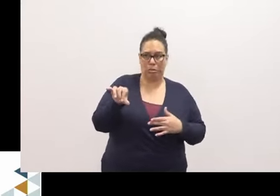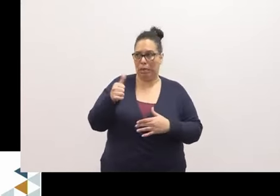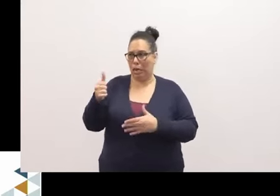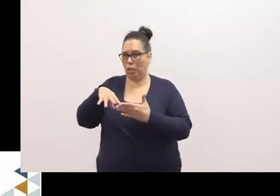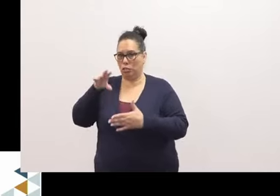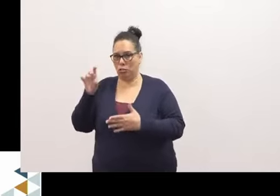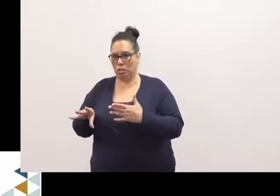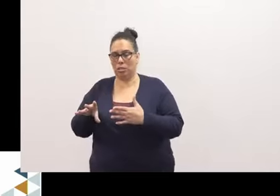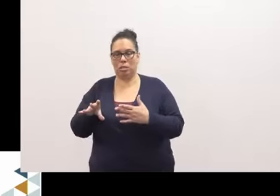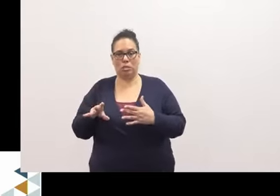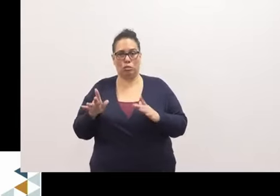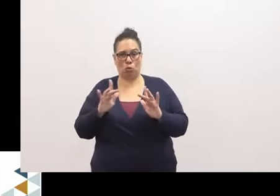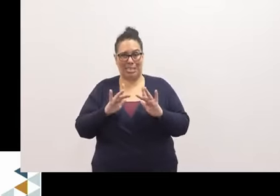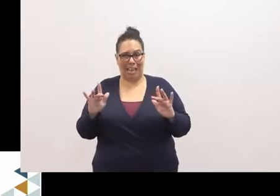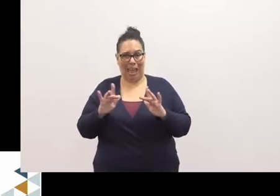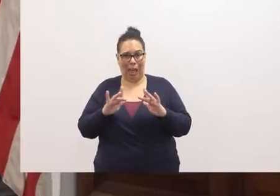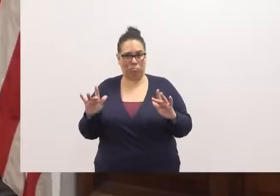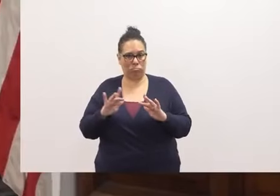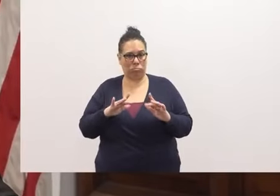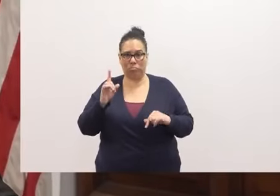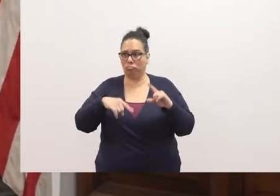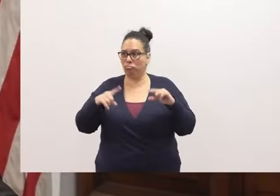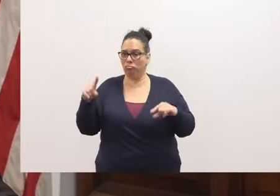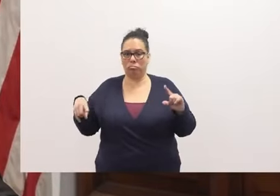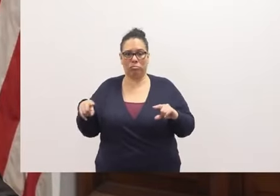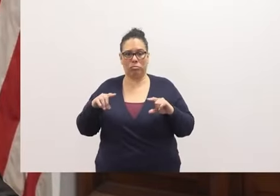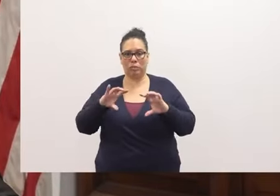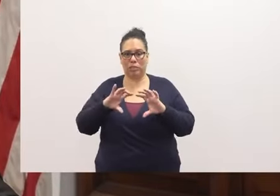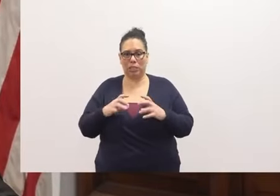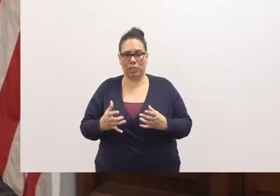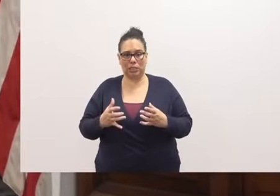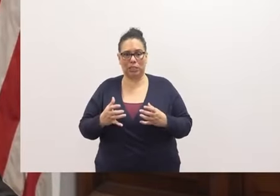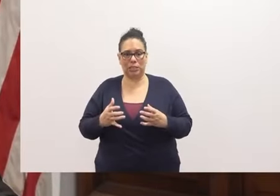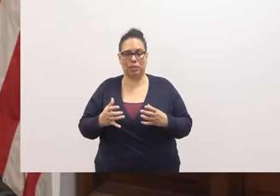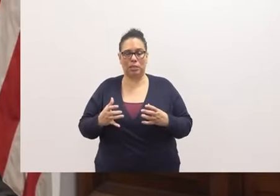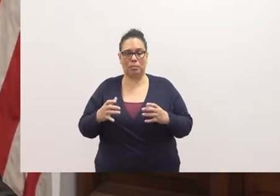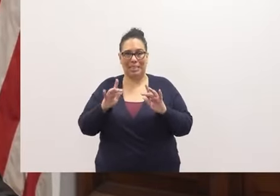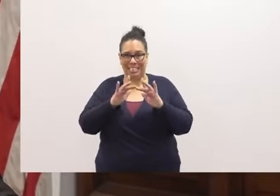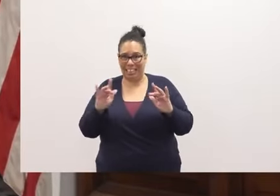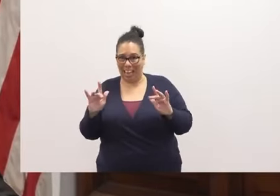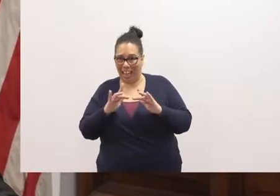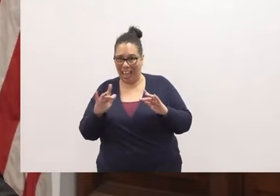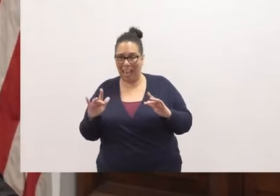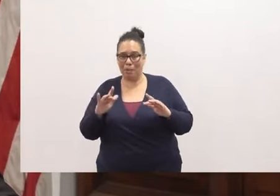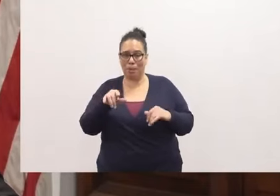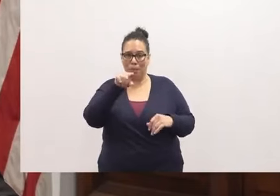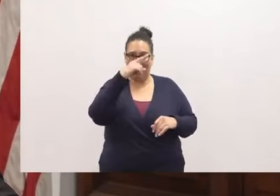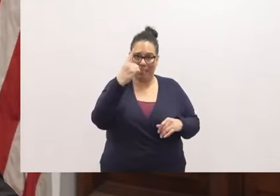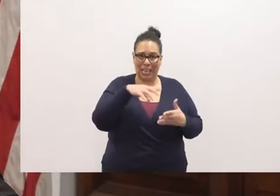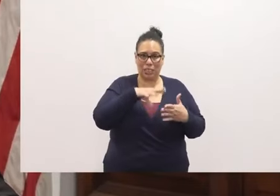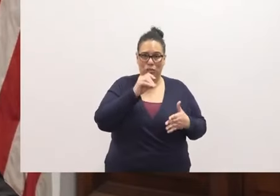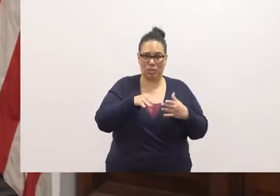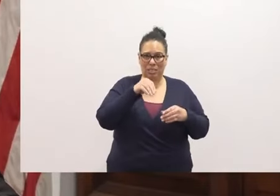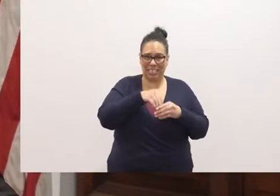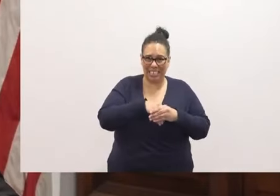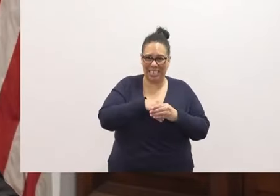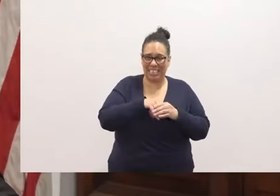gap across courses and grade levels, but also a gap between Black students in the same